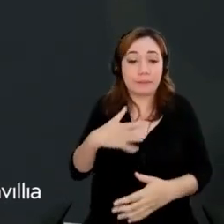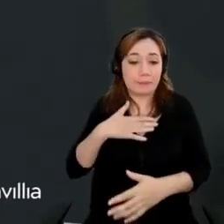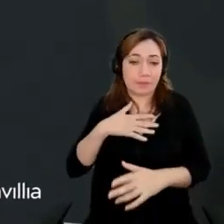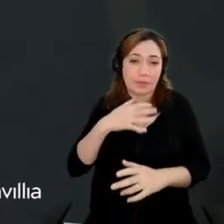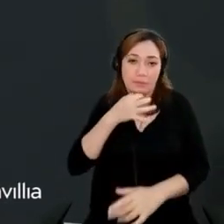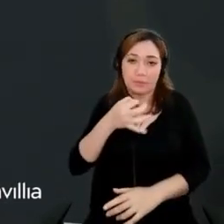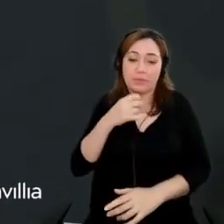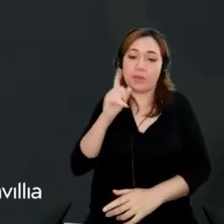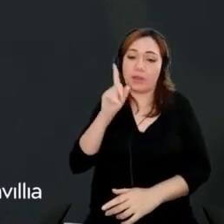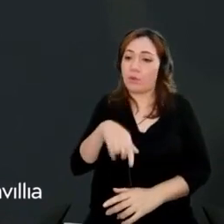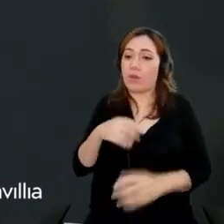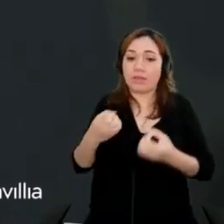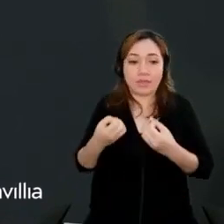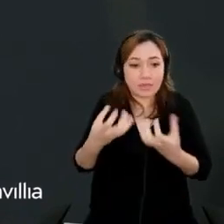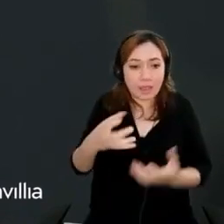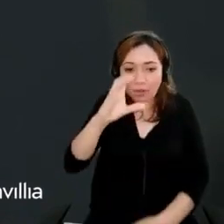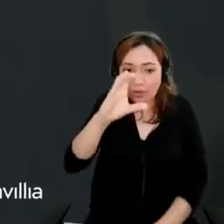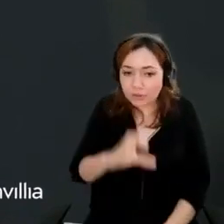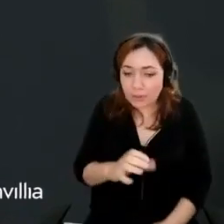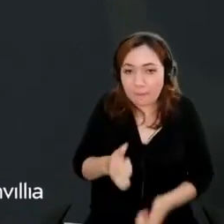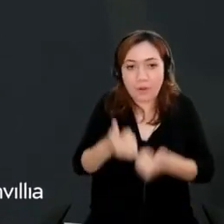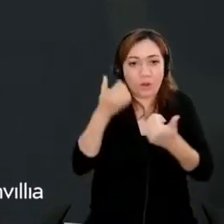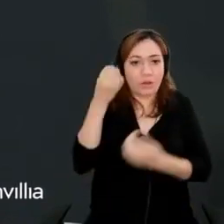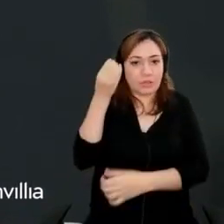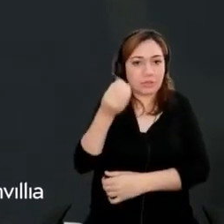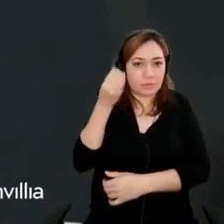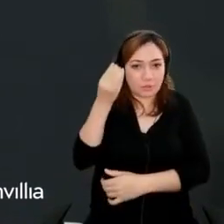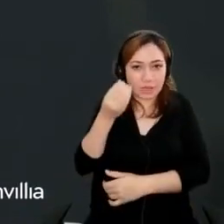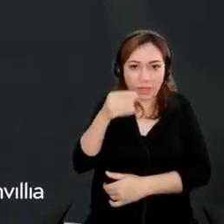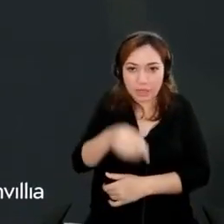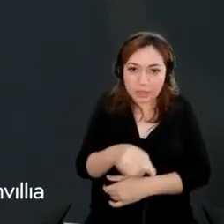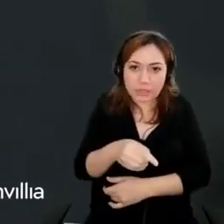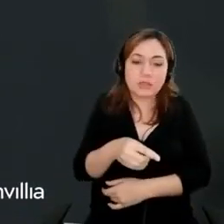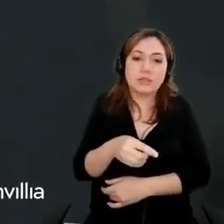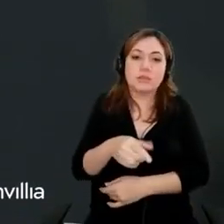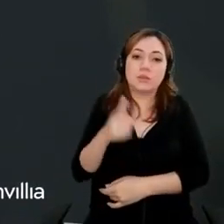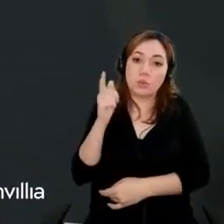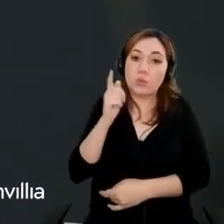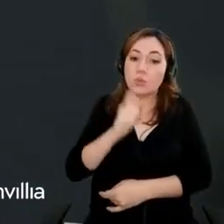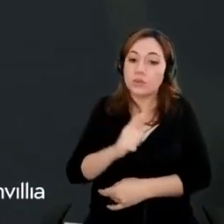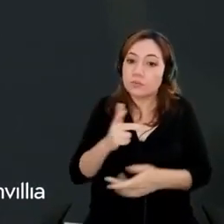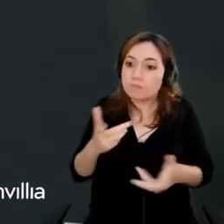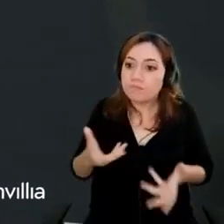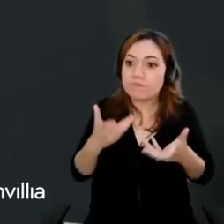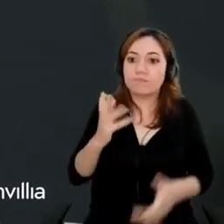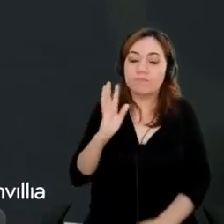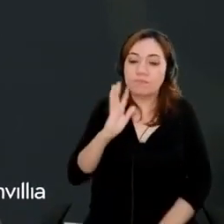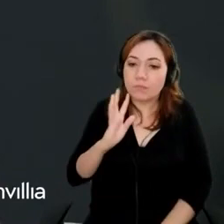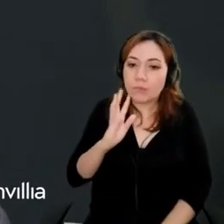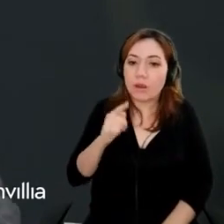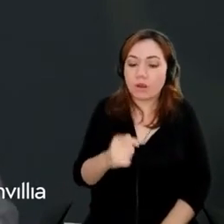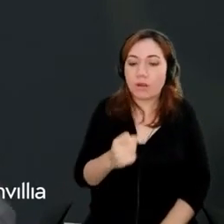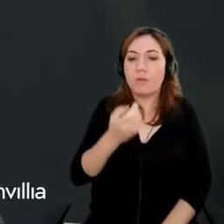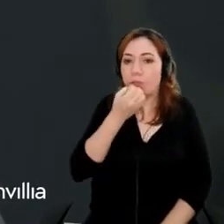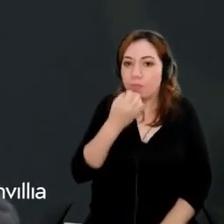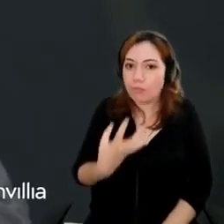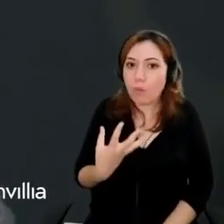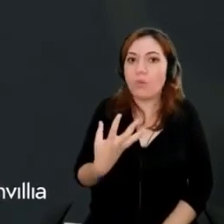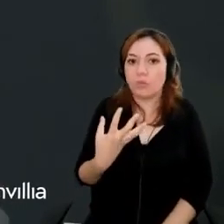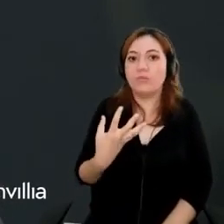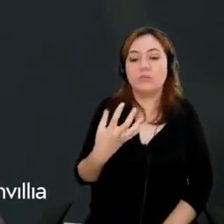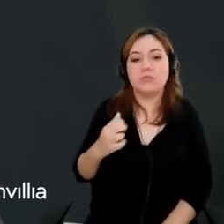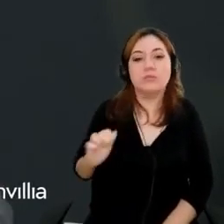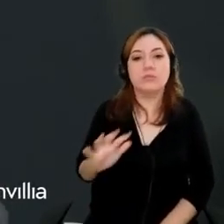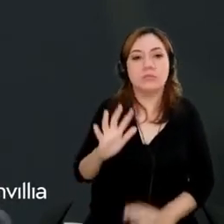and making sure that they find it exciting, find it valuable, and hiding